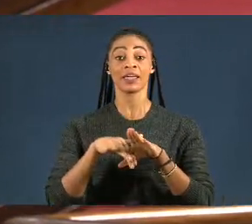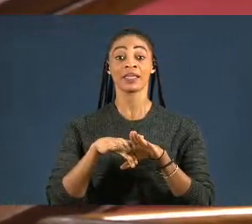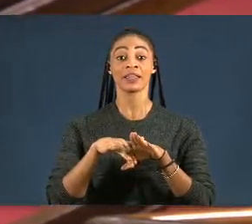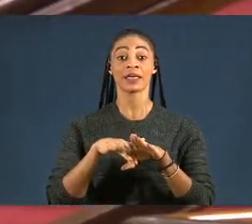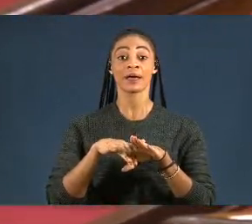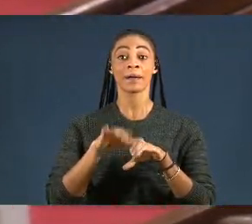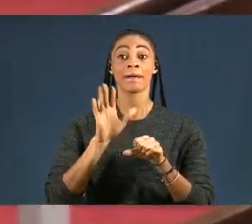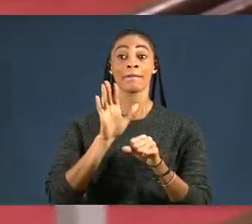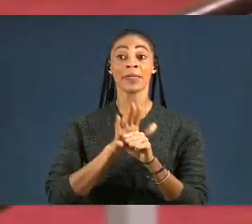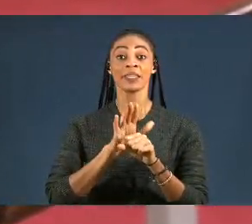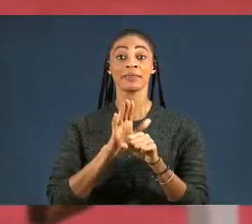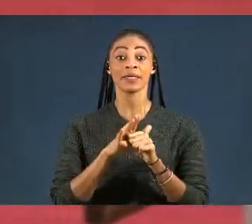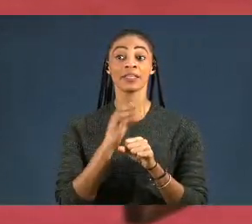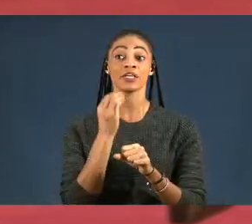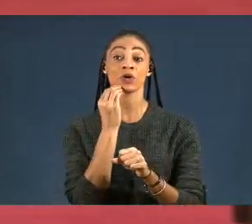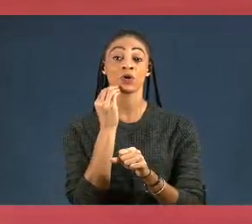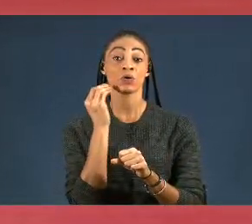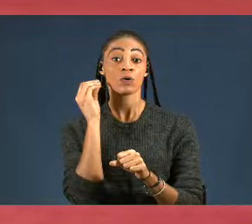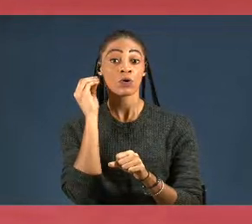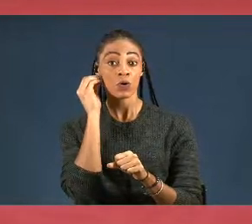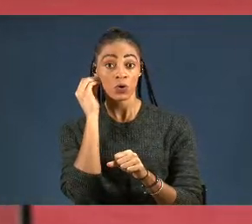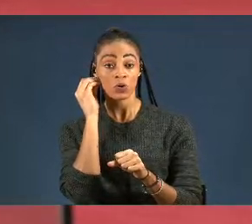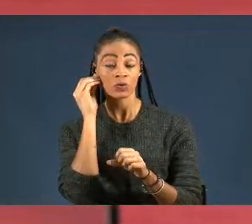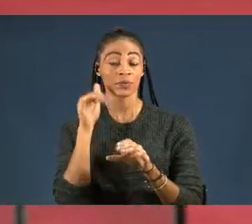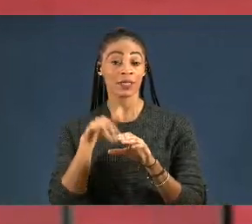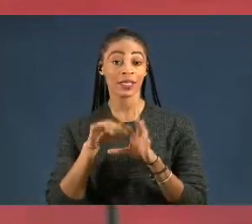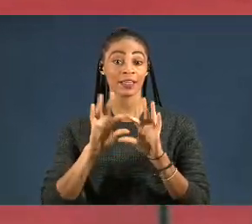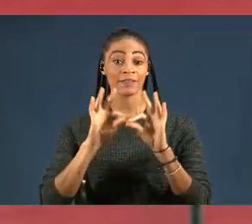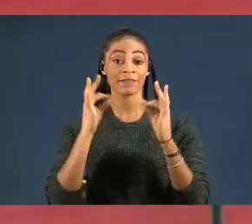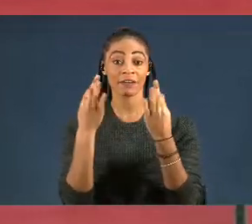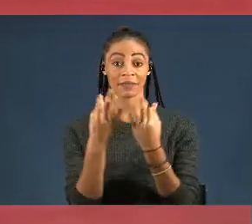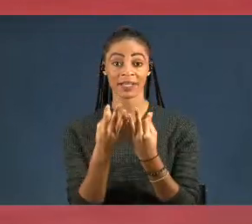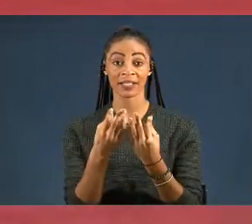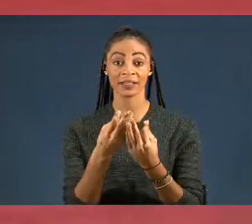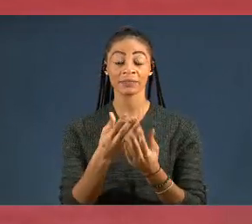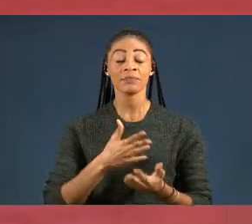enter many homes, not every smell is good.